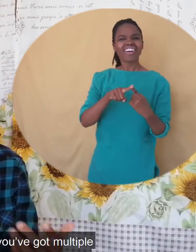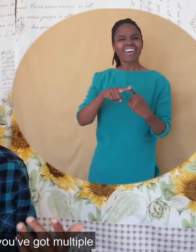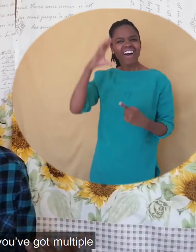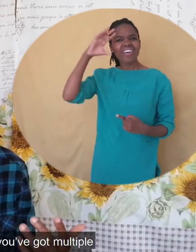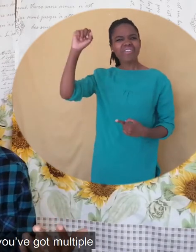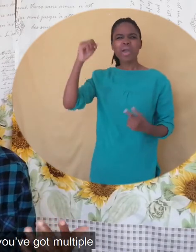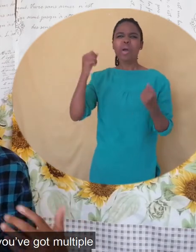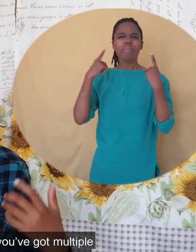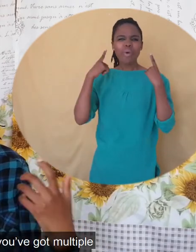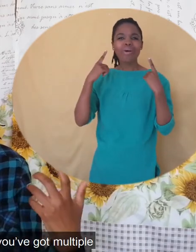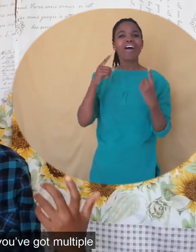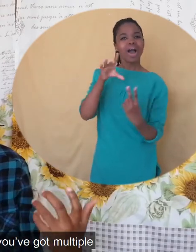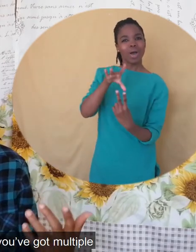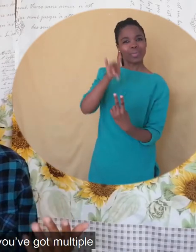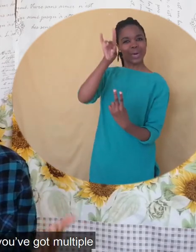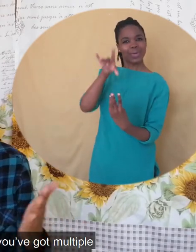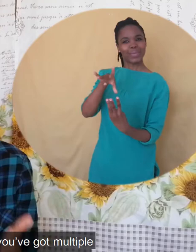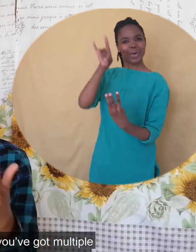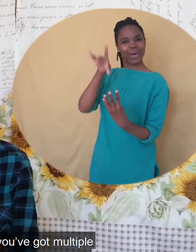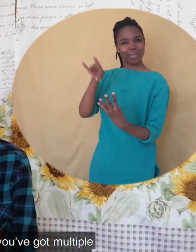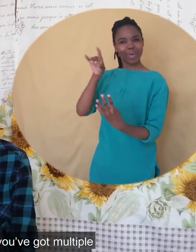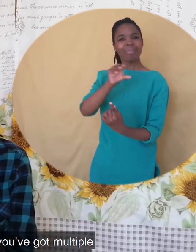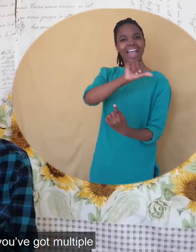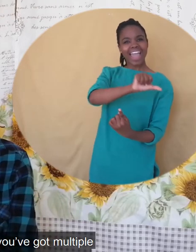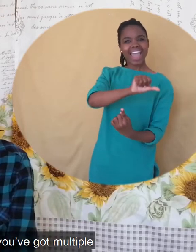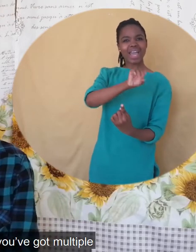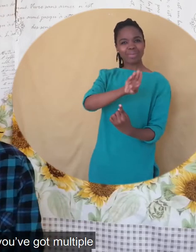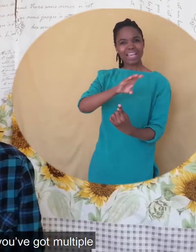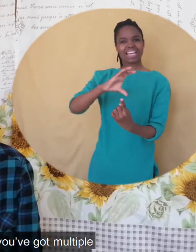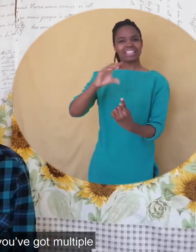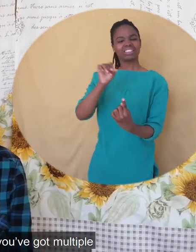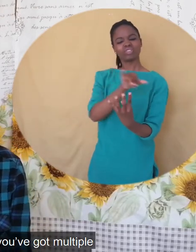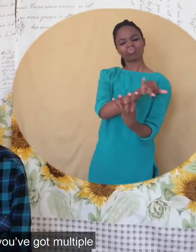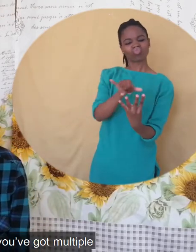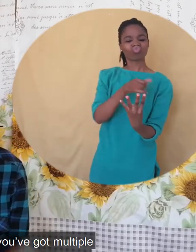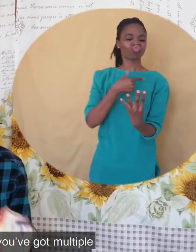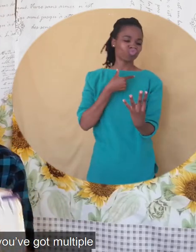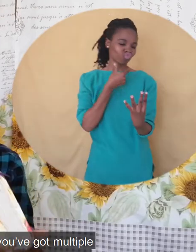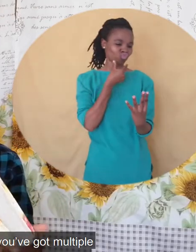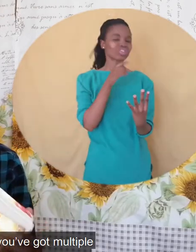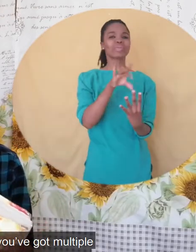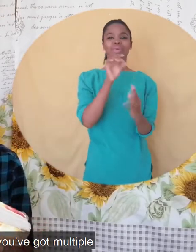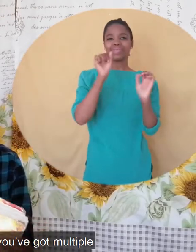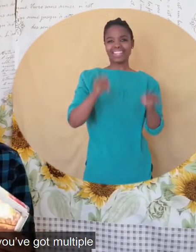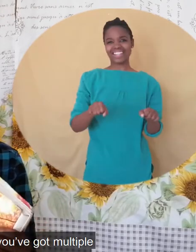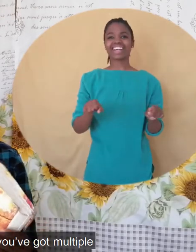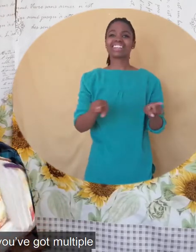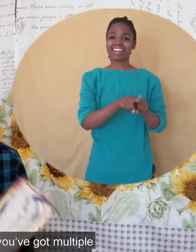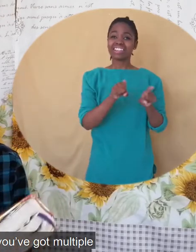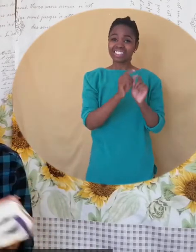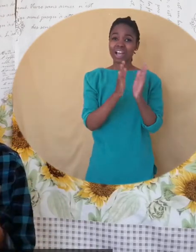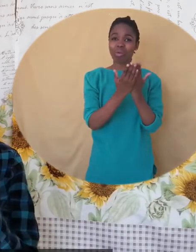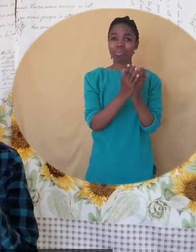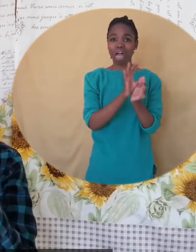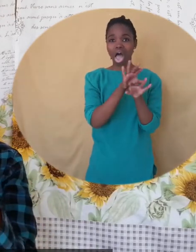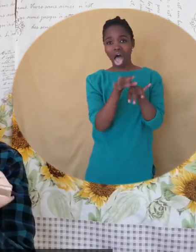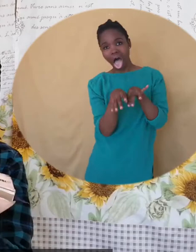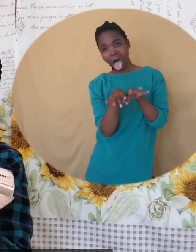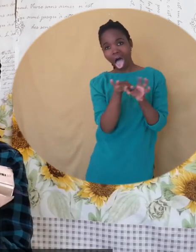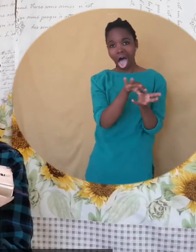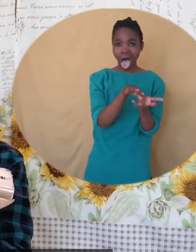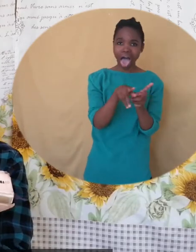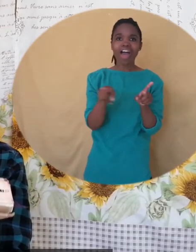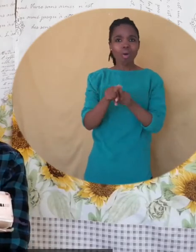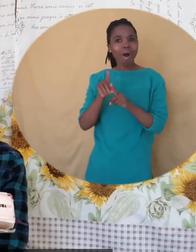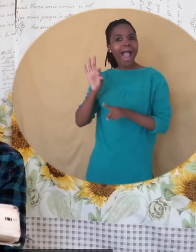if you don't get the first concept, then you've got multiple choice options to choose from, which is kind of cool. It's falling apart,